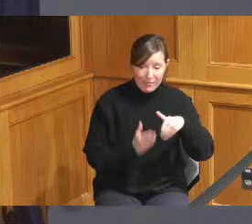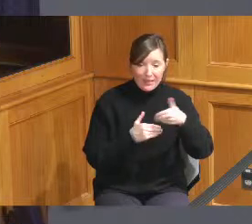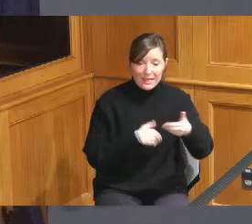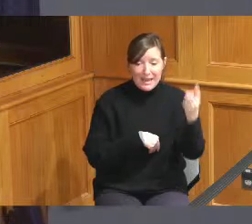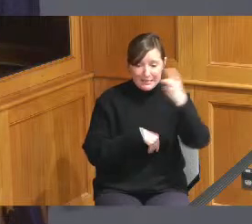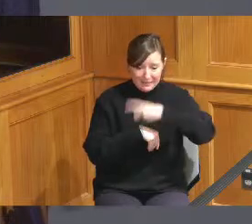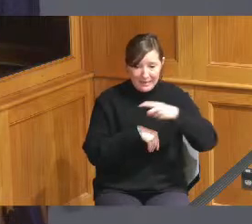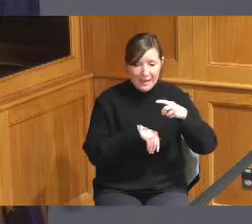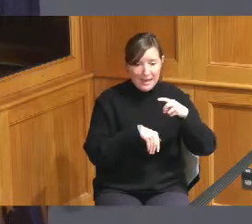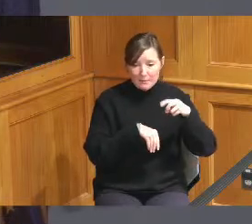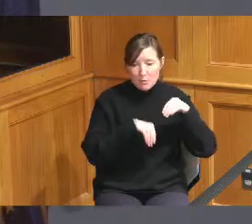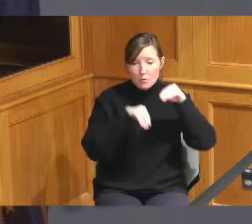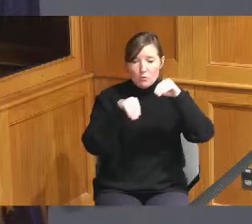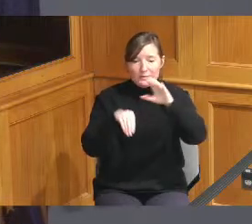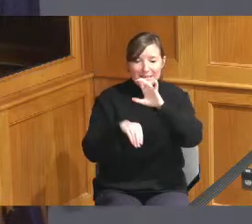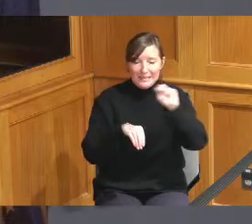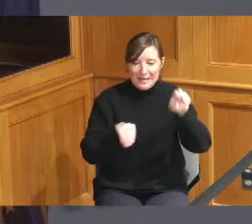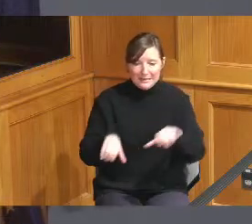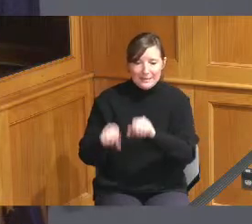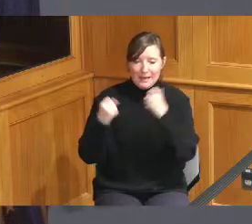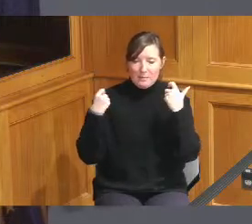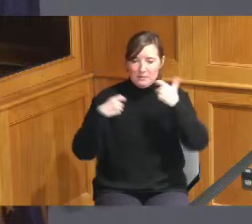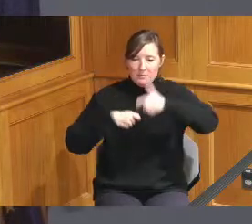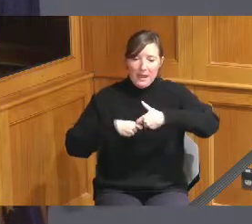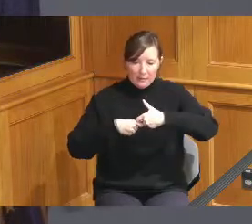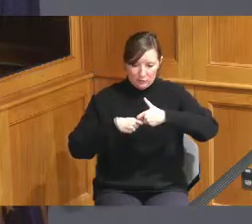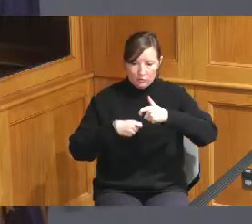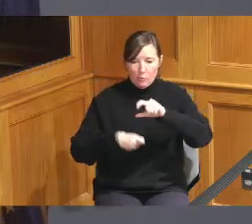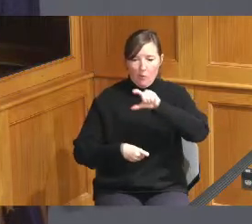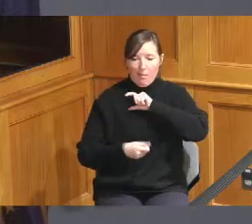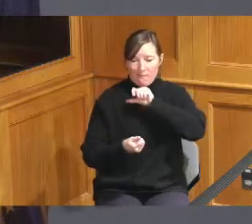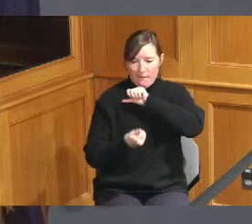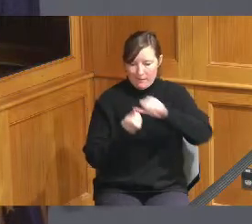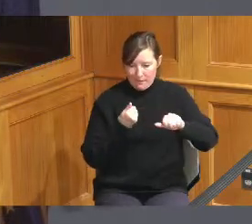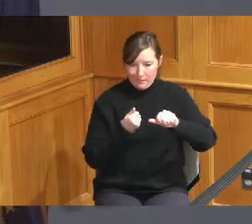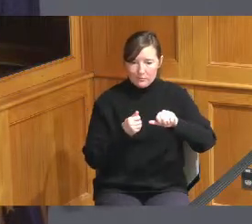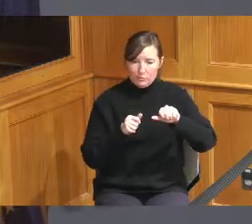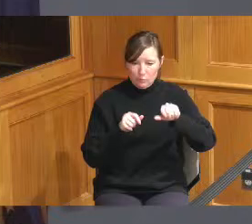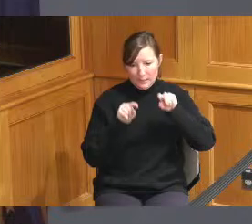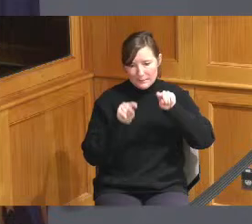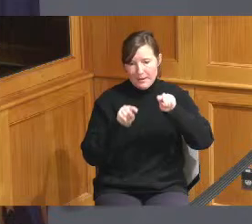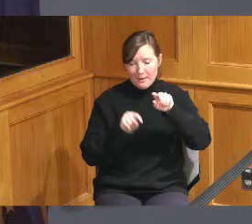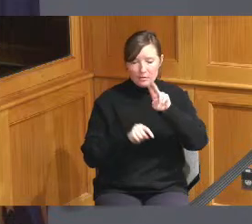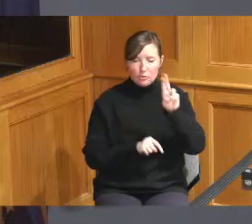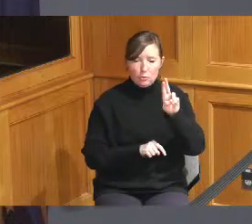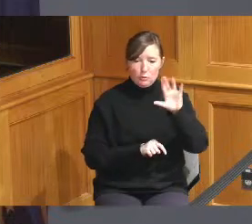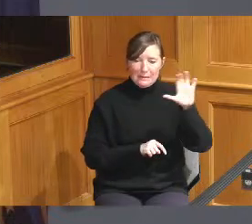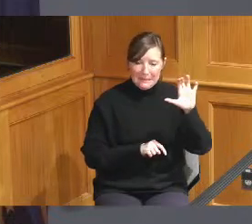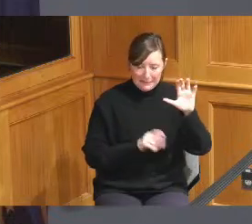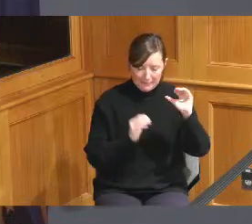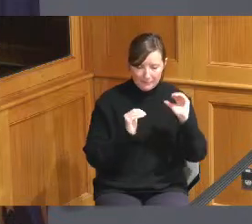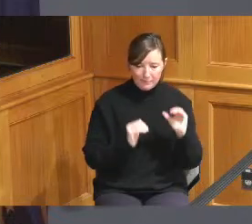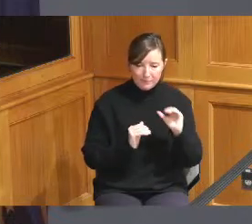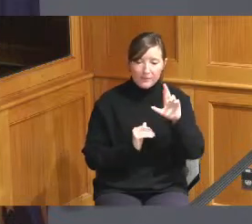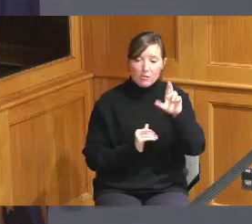take Spanish and be qualified to attend the University of Cincinnati. And whereas Reverend L.V. Booth,